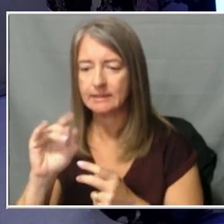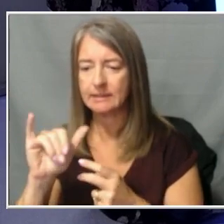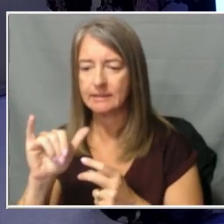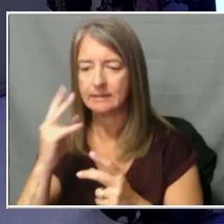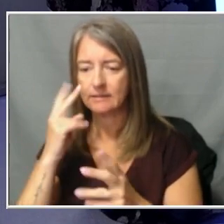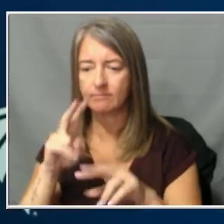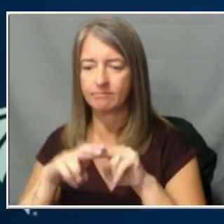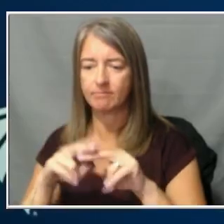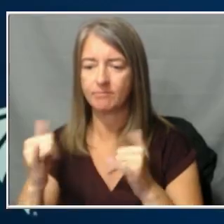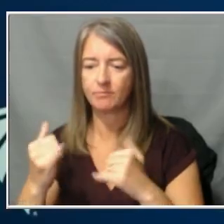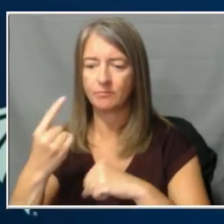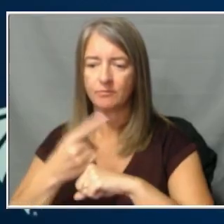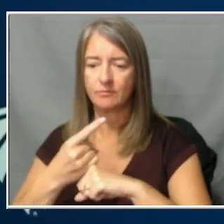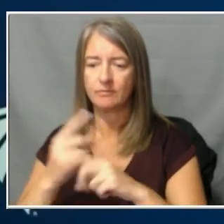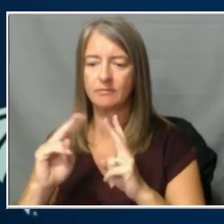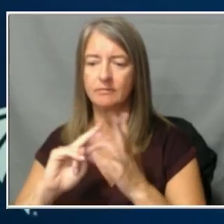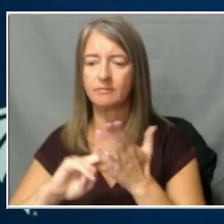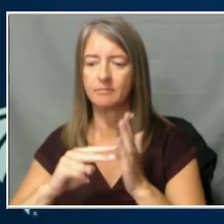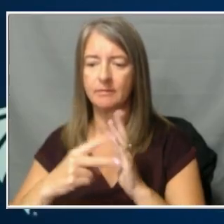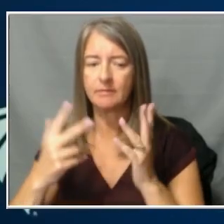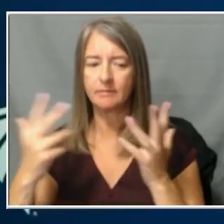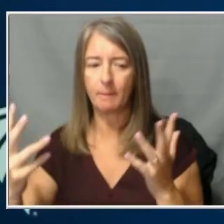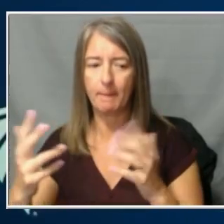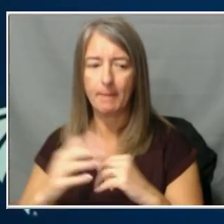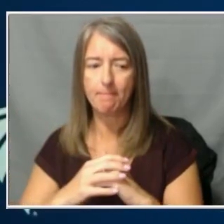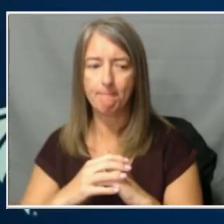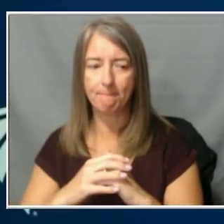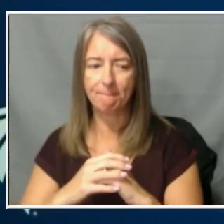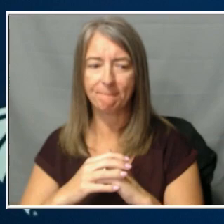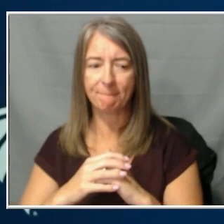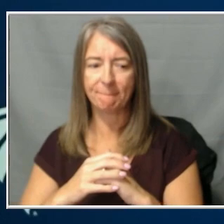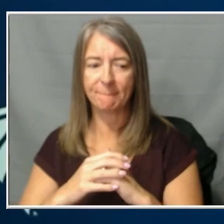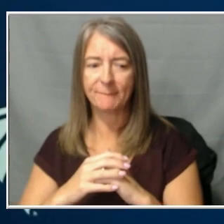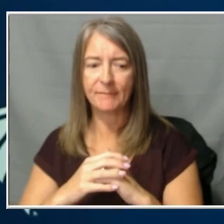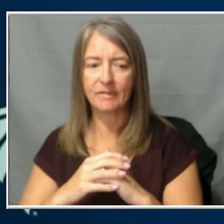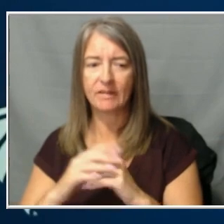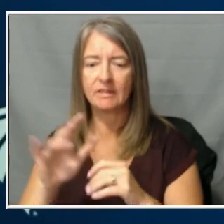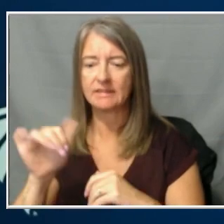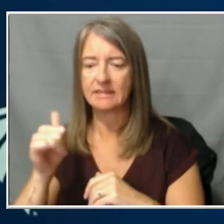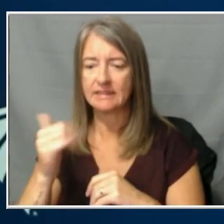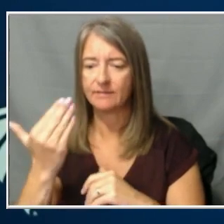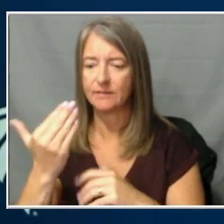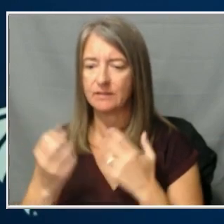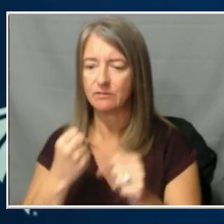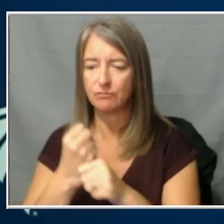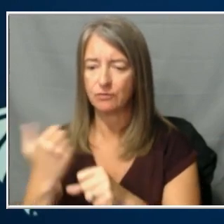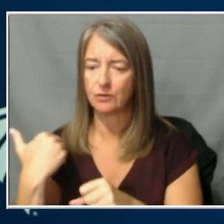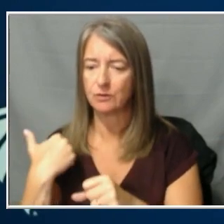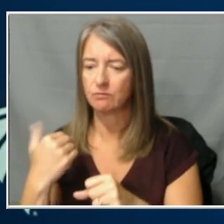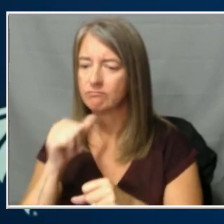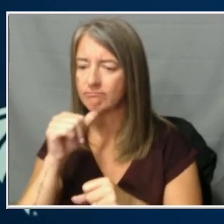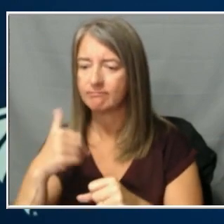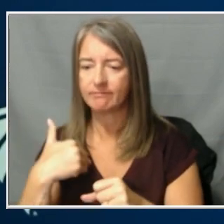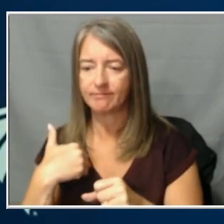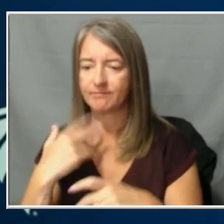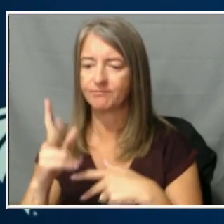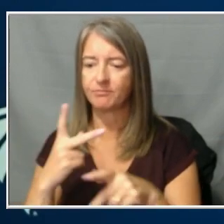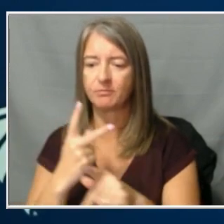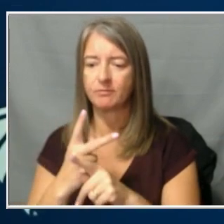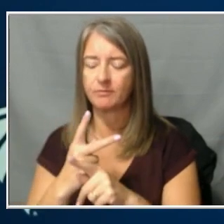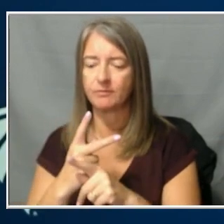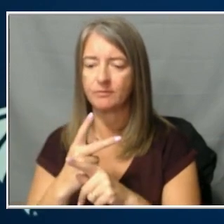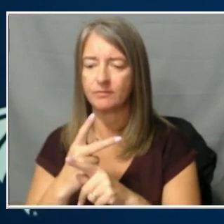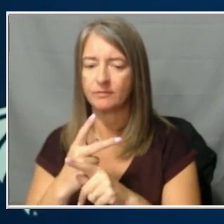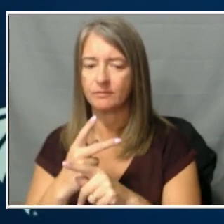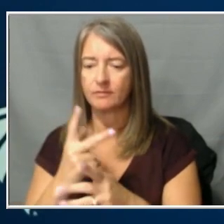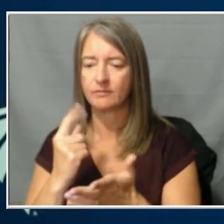it means a lot. I mean, just 10, 15 years ago, we wouldn't have all this at our